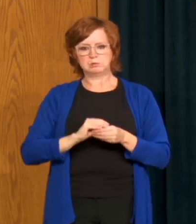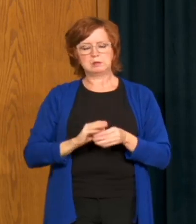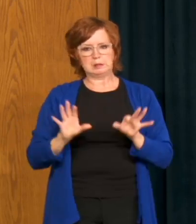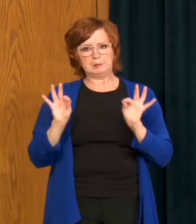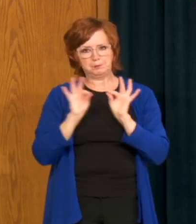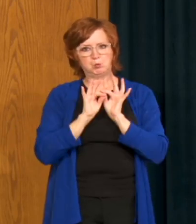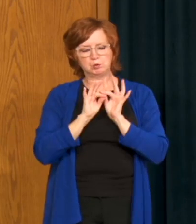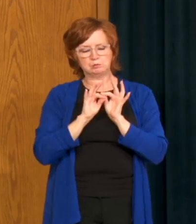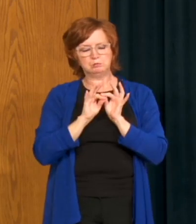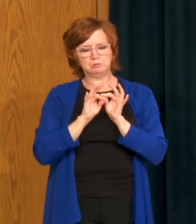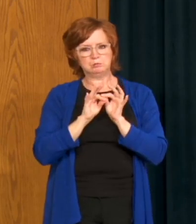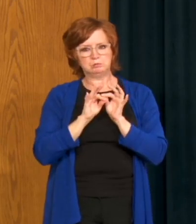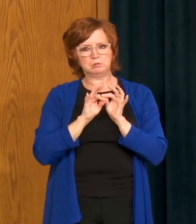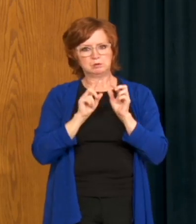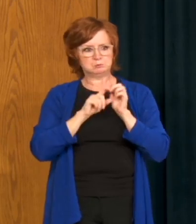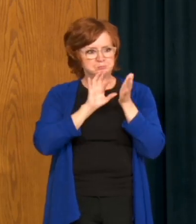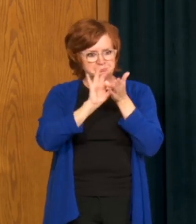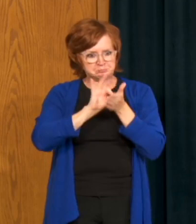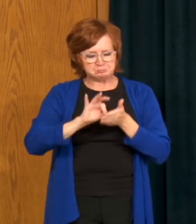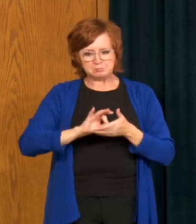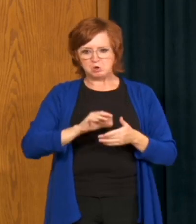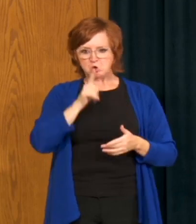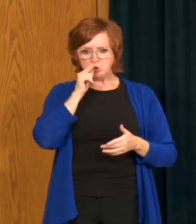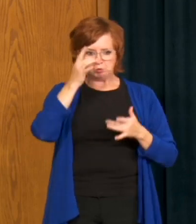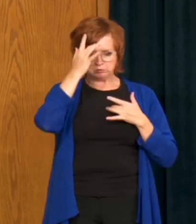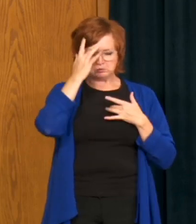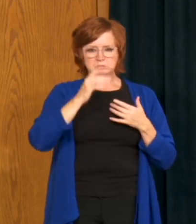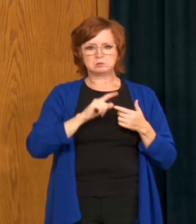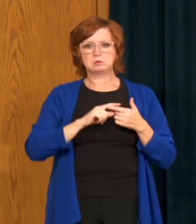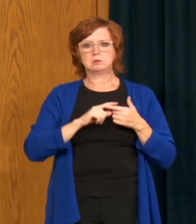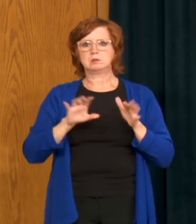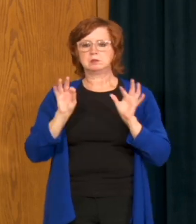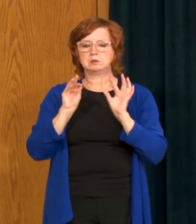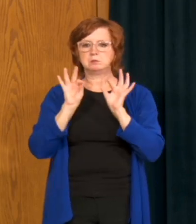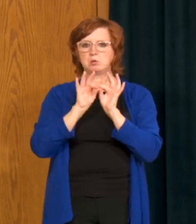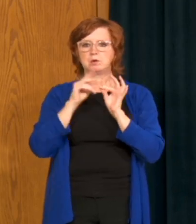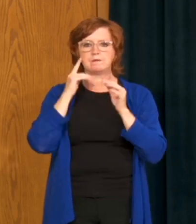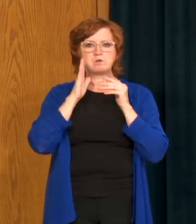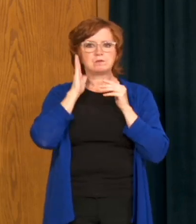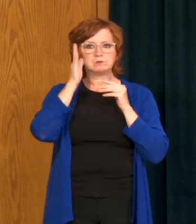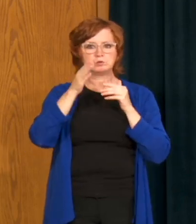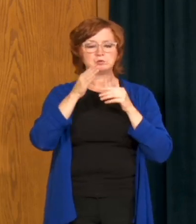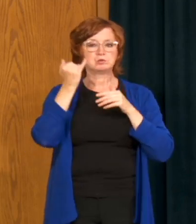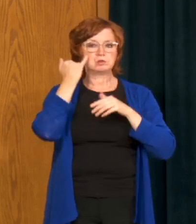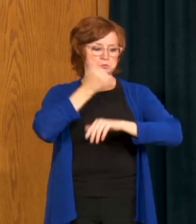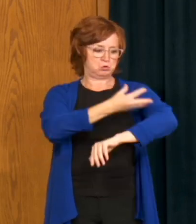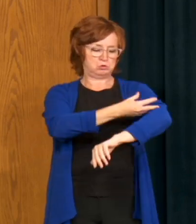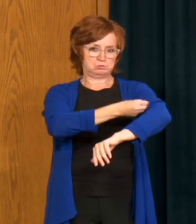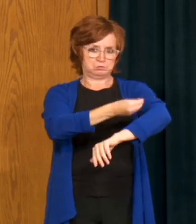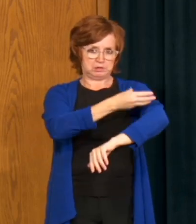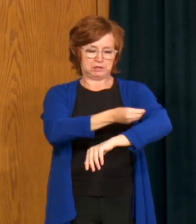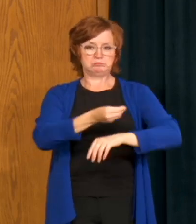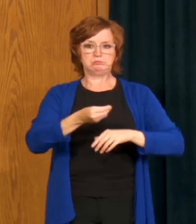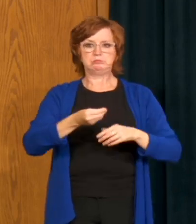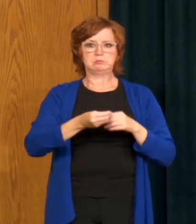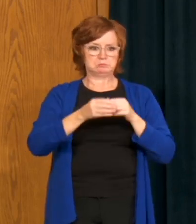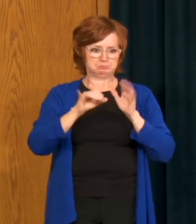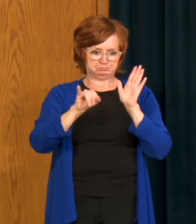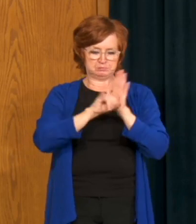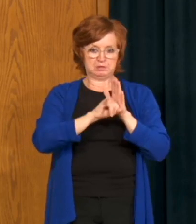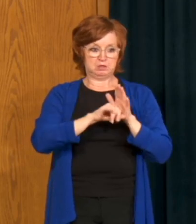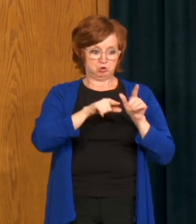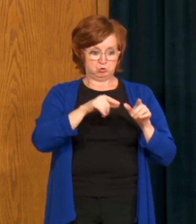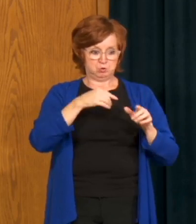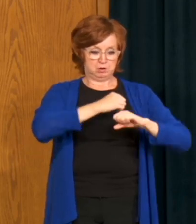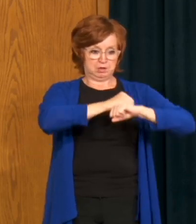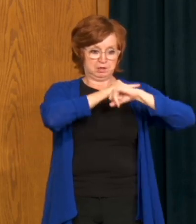important, but I think will become even more important as we get into some serological testing and some of the antibody testing that will ultimately